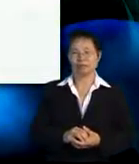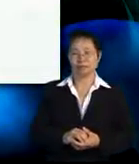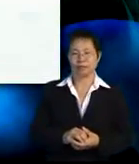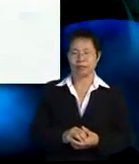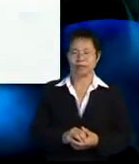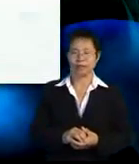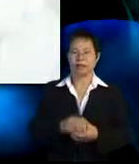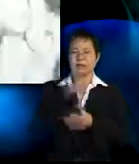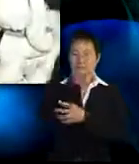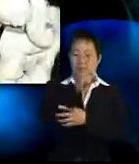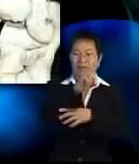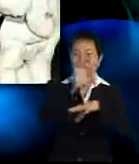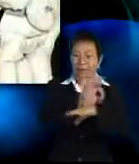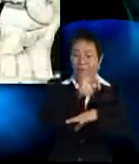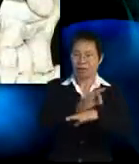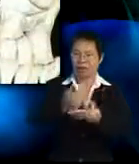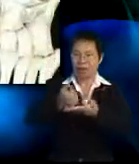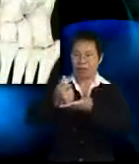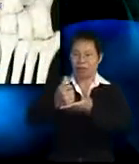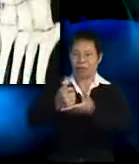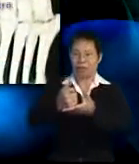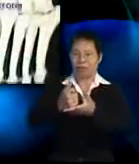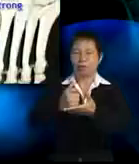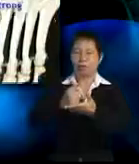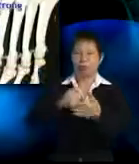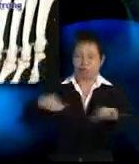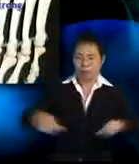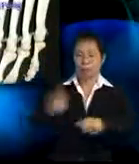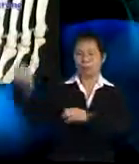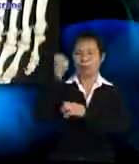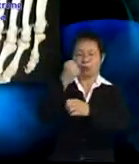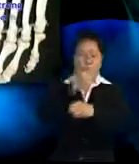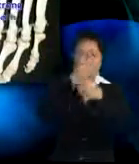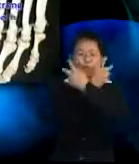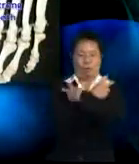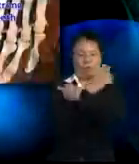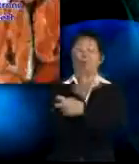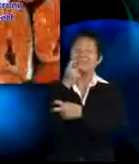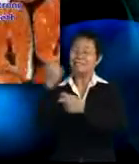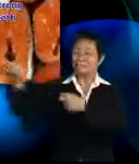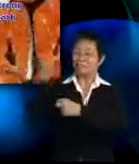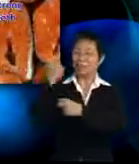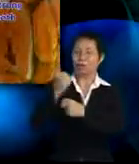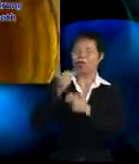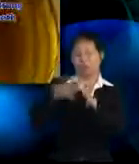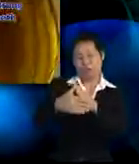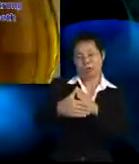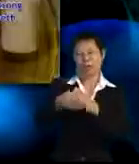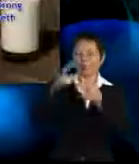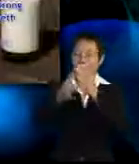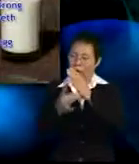Vitamin D, function, helps to build strong bones and teeth. Sources, fish,